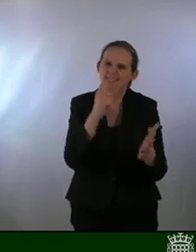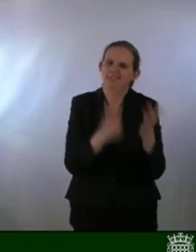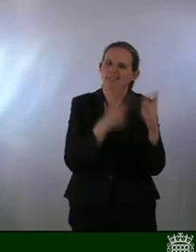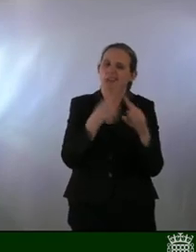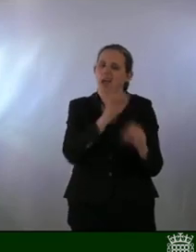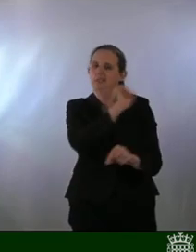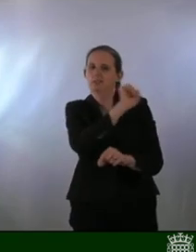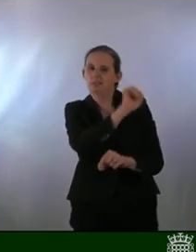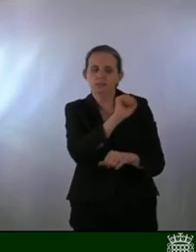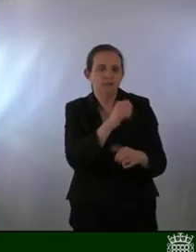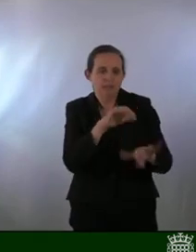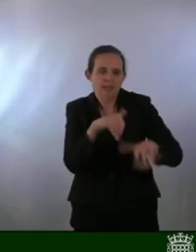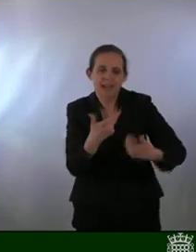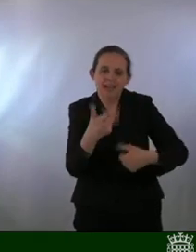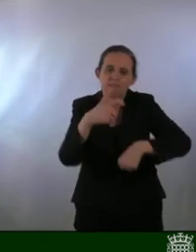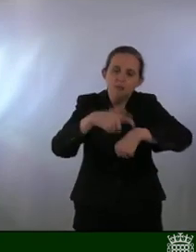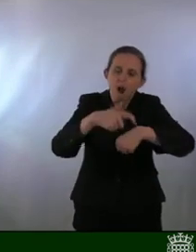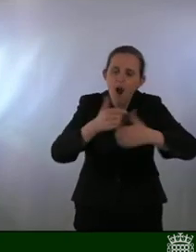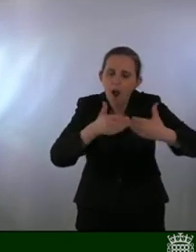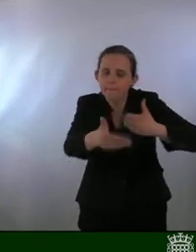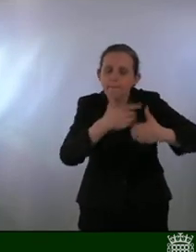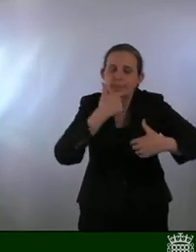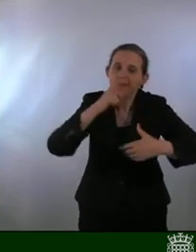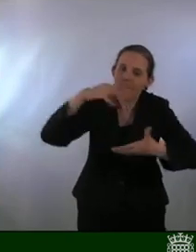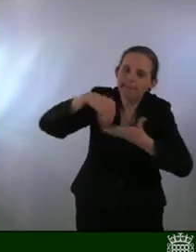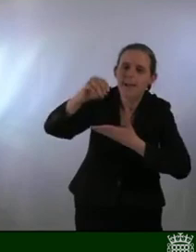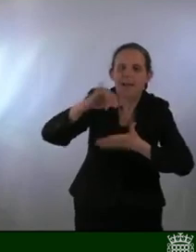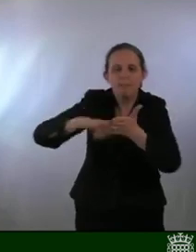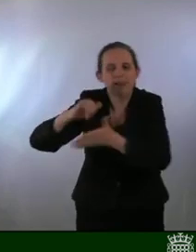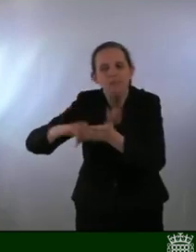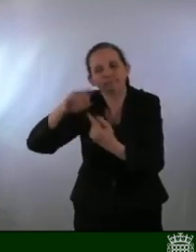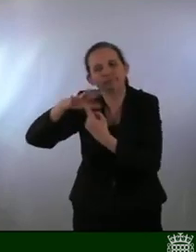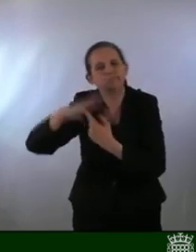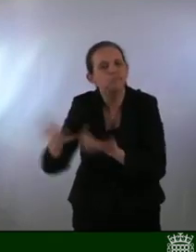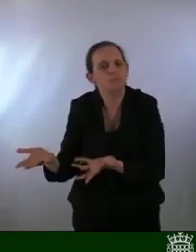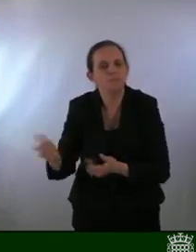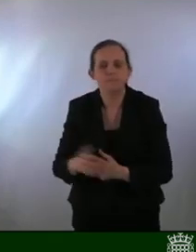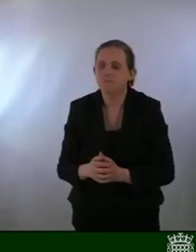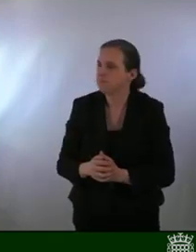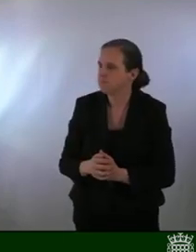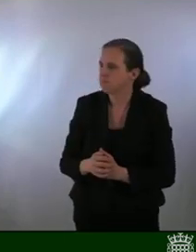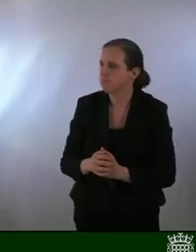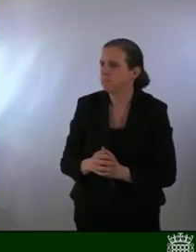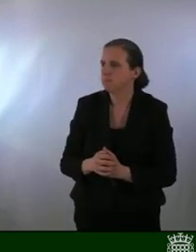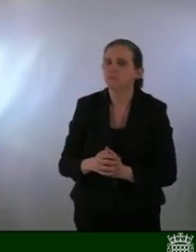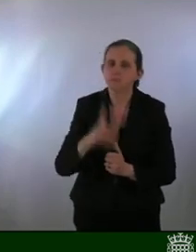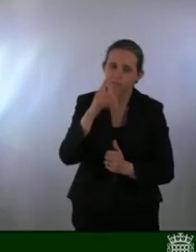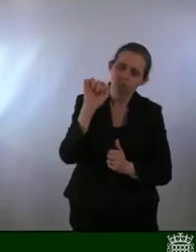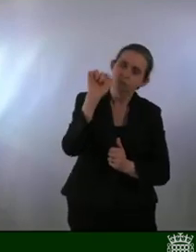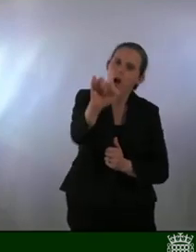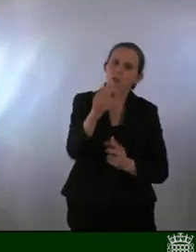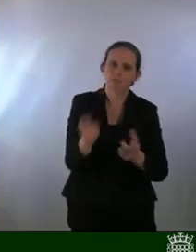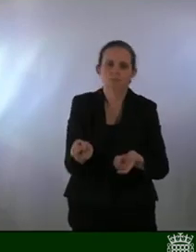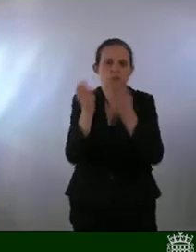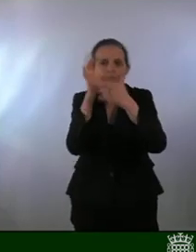give time to pay to people for the most critical bills for their businesses? The honourable gentleman is right to raise all of those